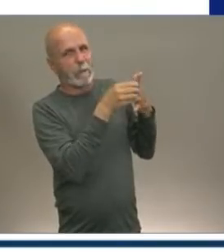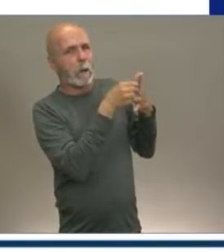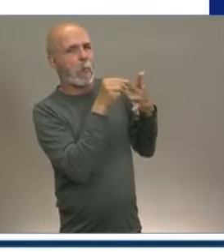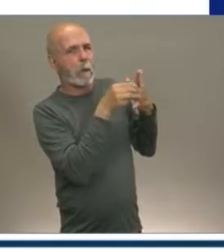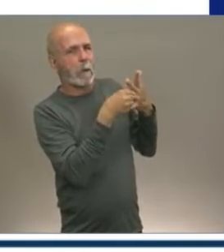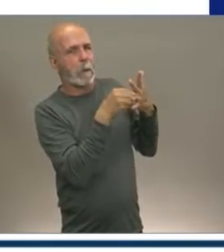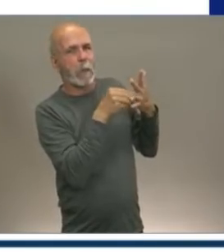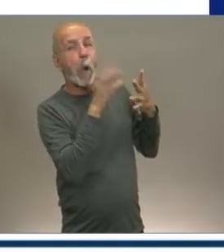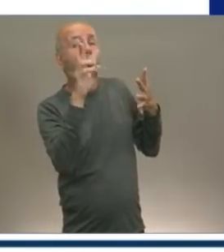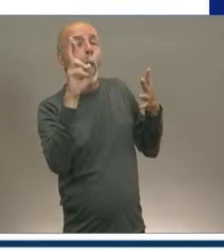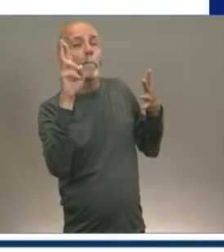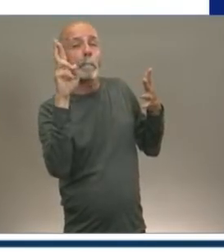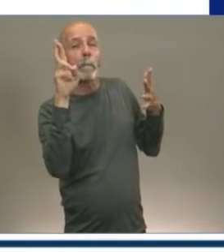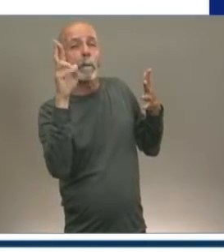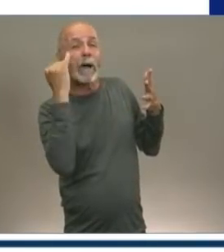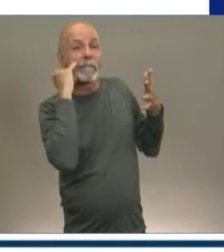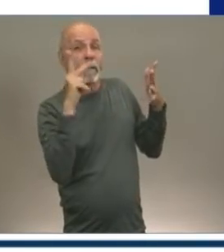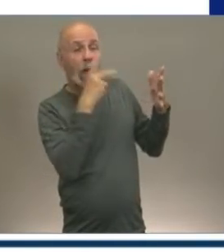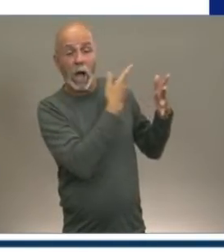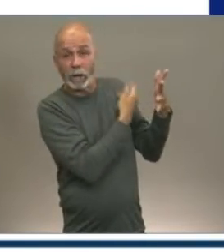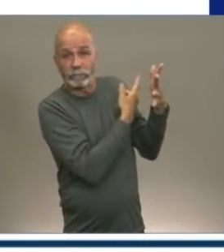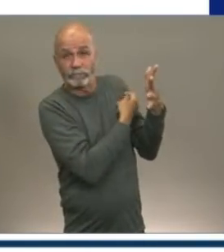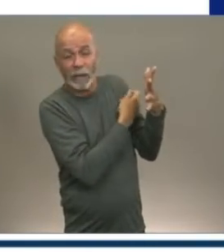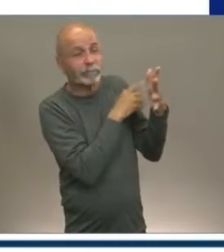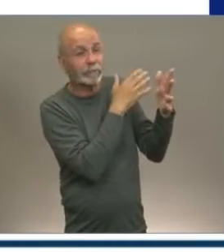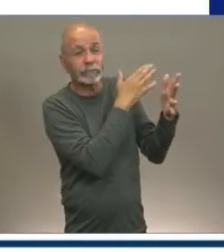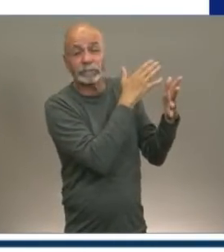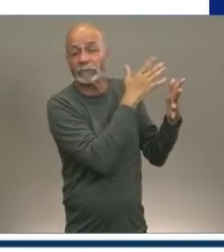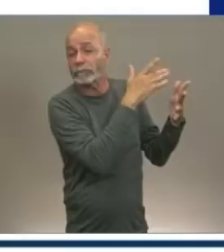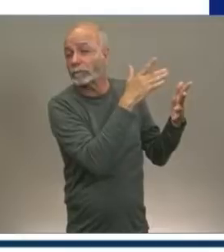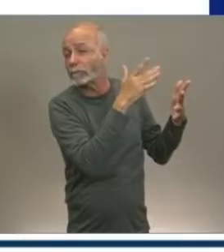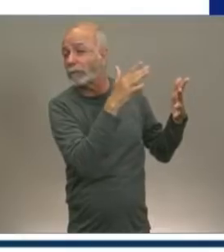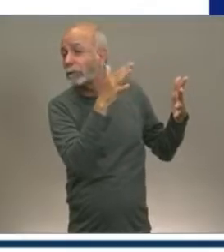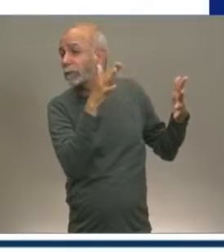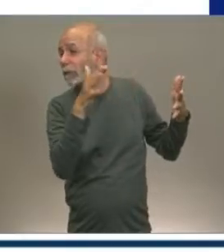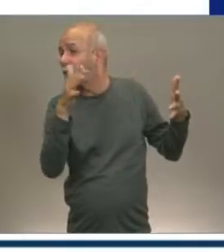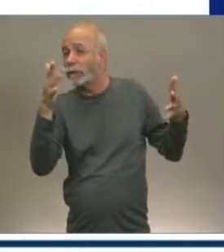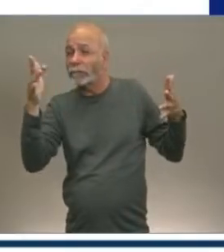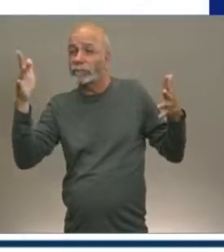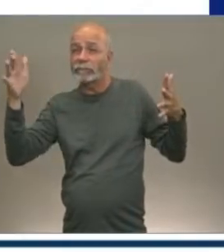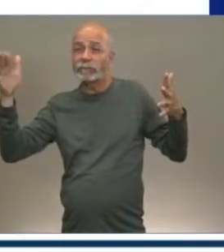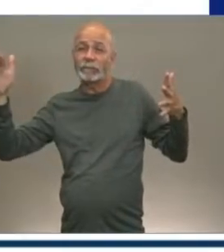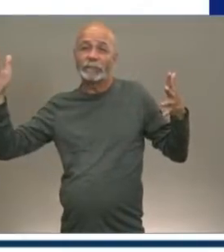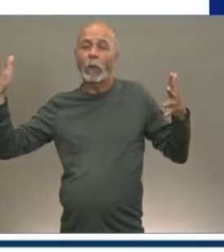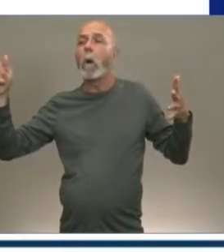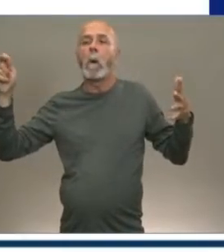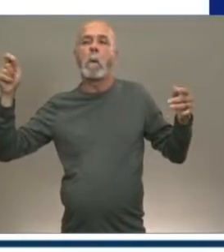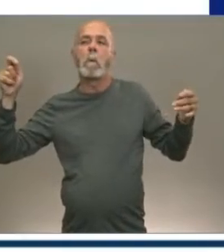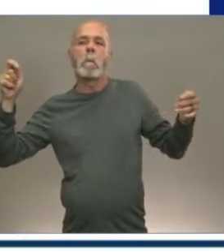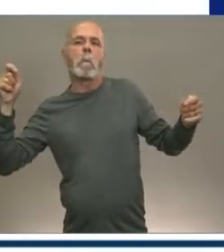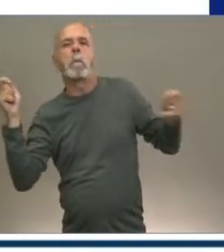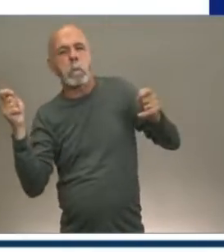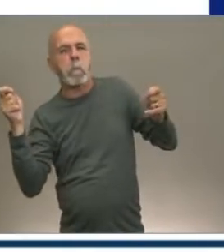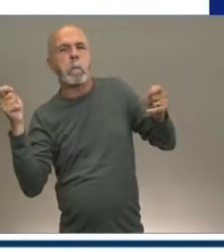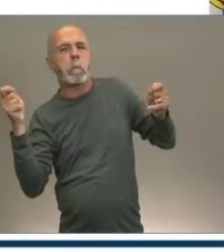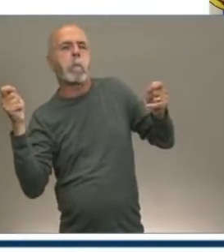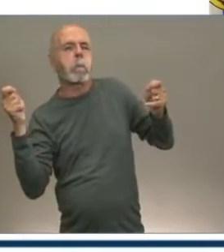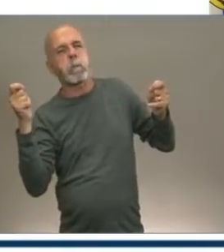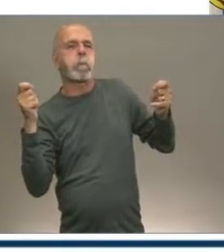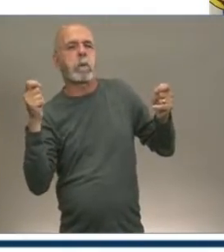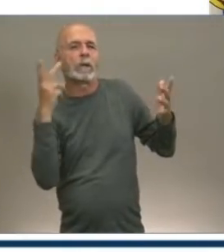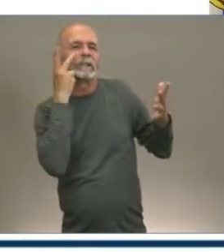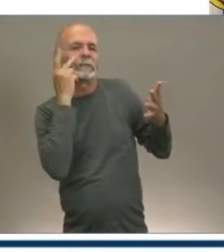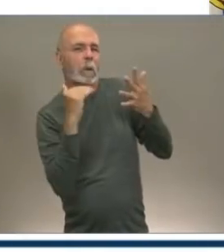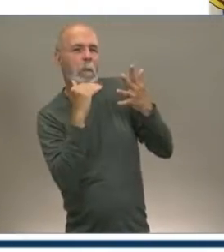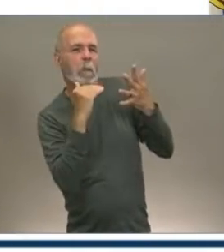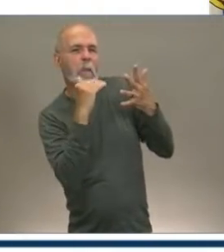vaccine rollout continues to expedite, and we may make some modifications, but that's the projected dates right now. Next, we'll go to Stuart